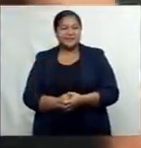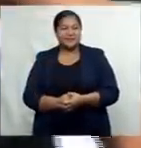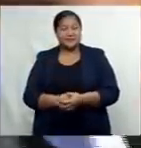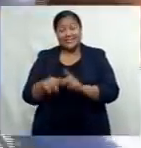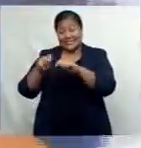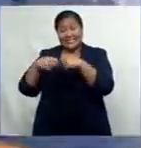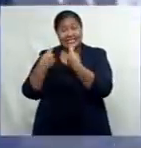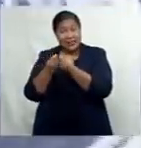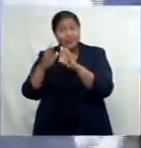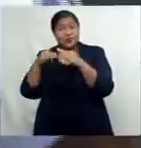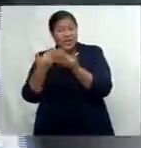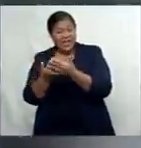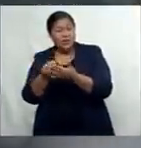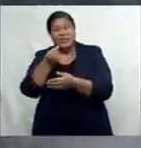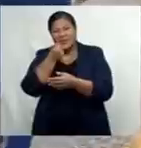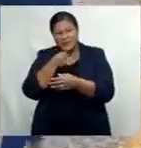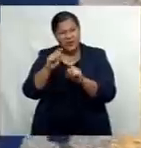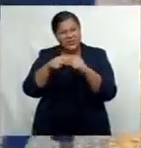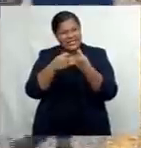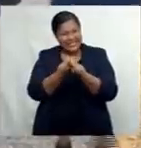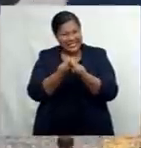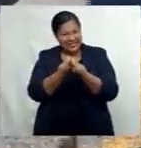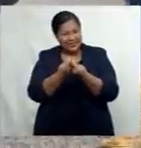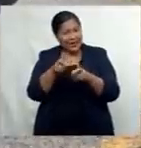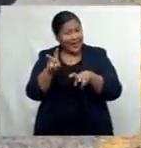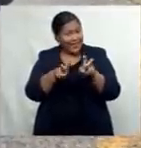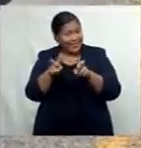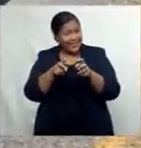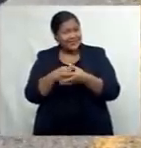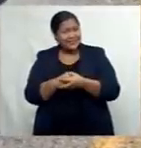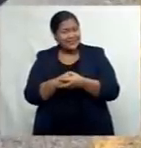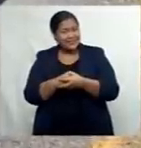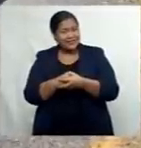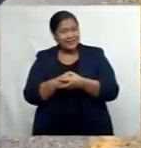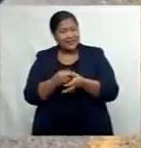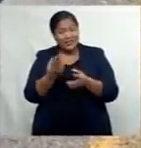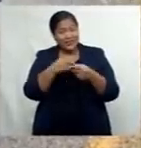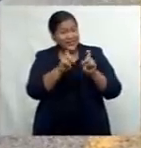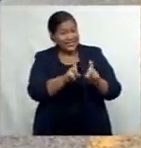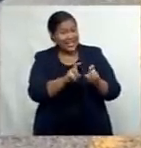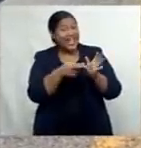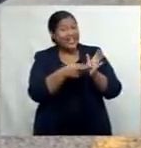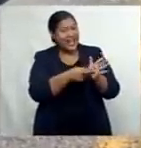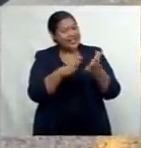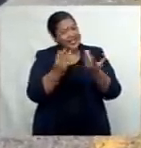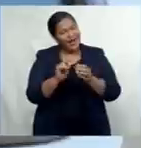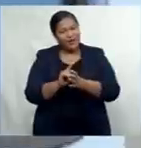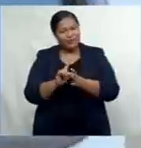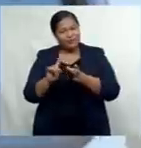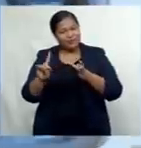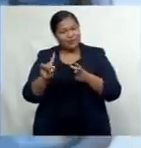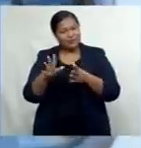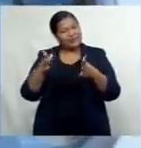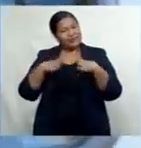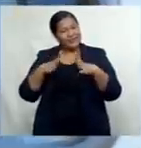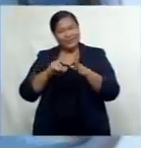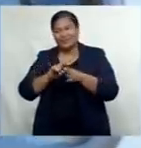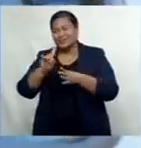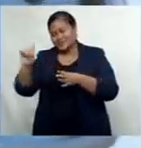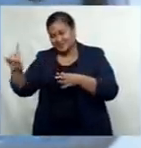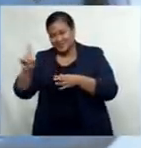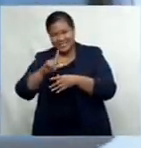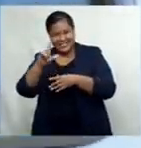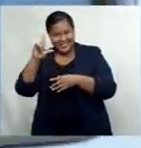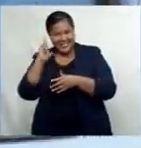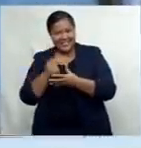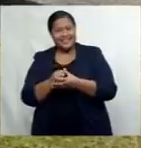team, along with a few Team Fiji athletes who were released from quarantine in Nadi yesterday following